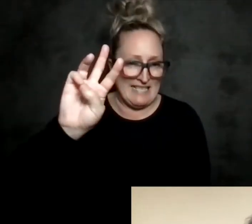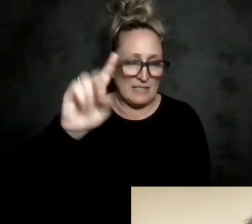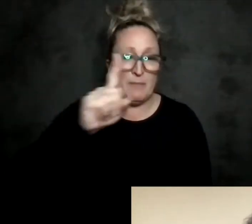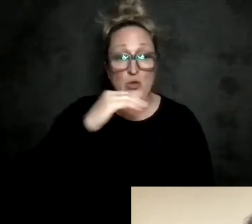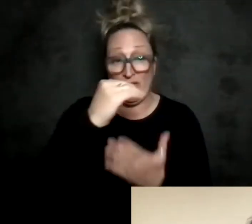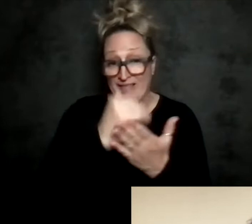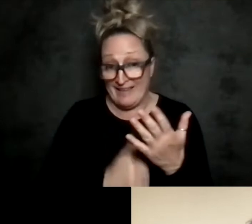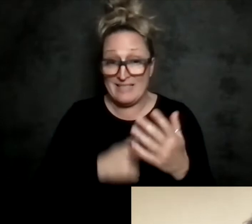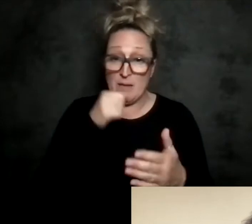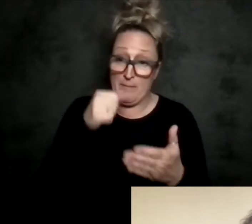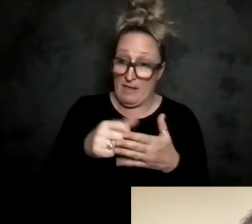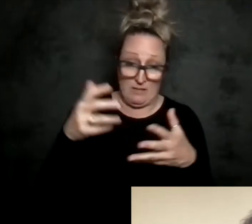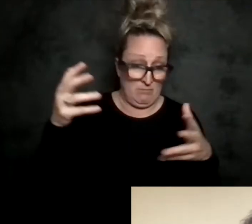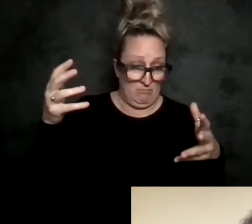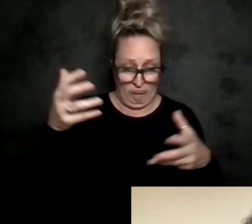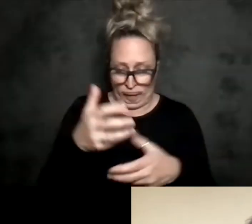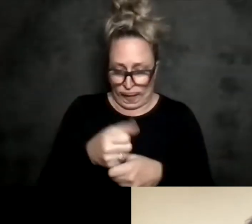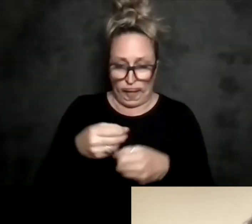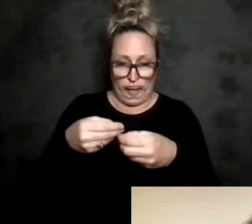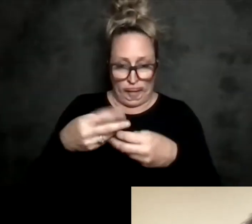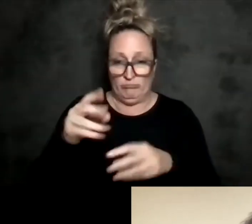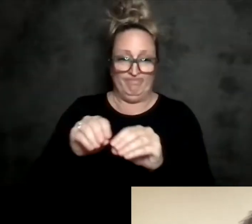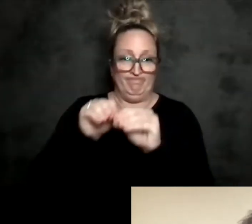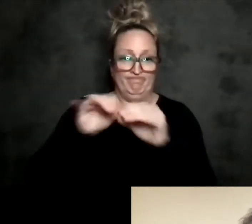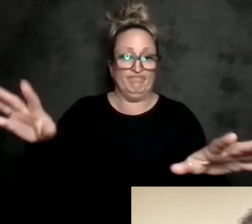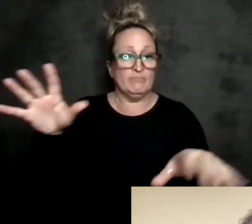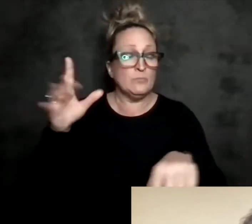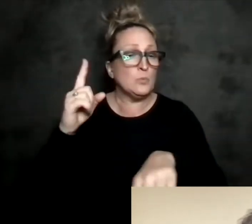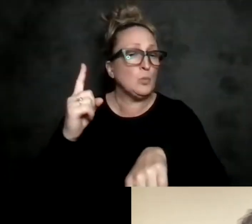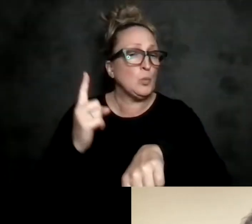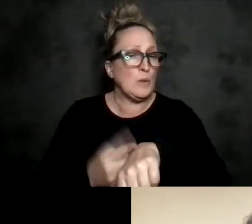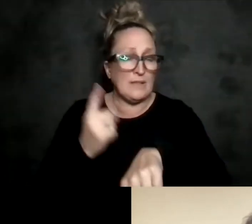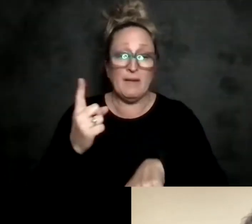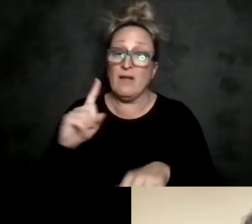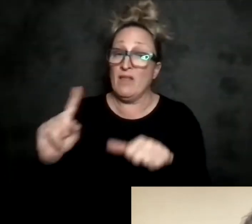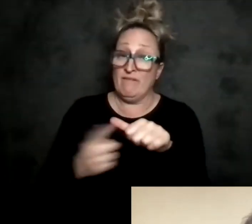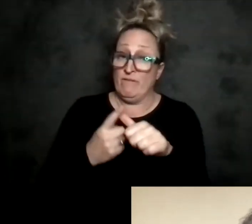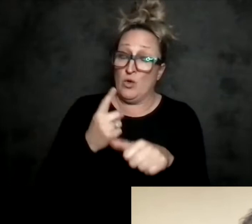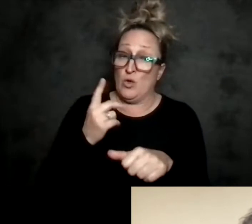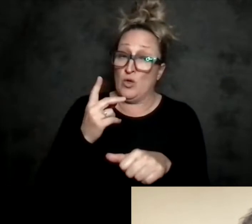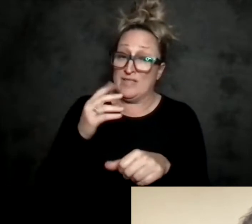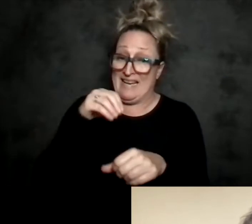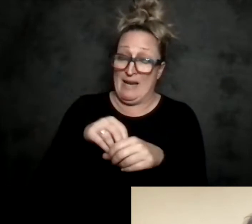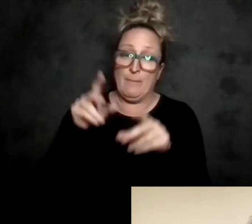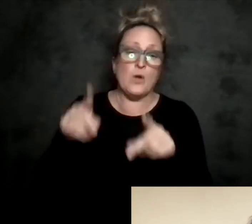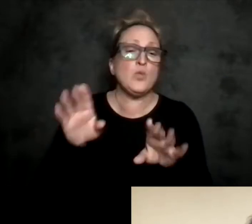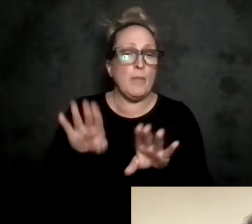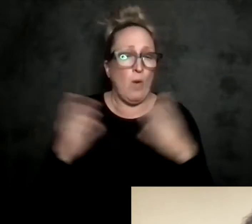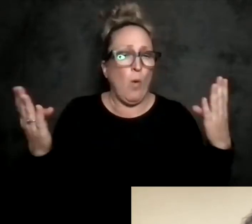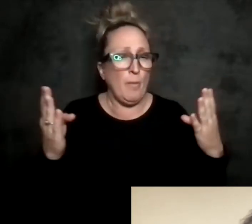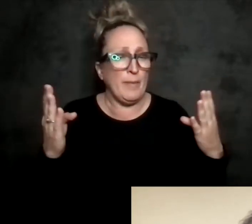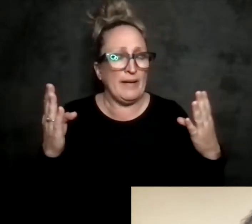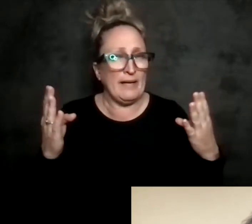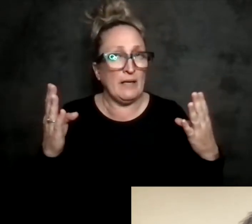list, we get the mailing together, and it all goes out at once. Whereas the first in-person polling locations will be opening on